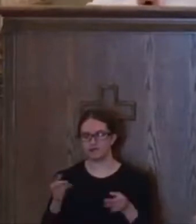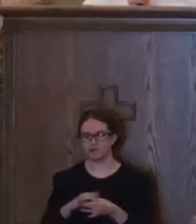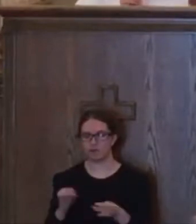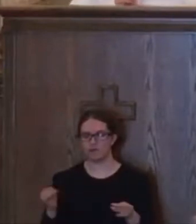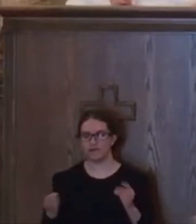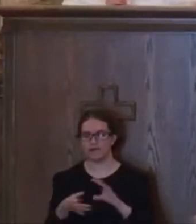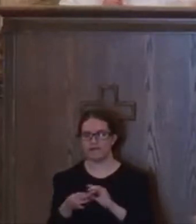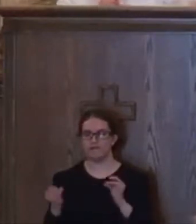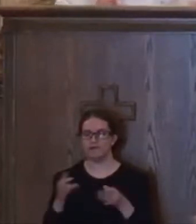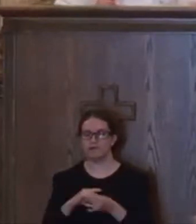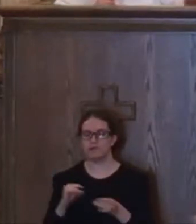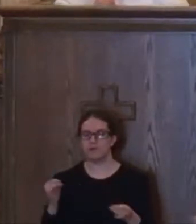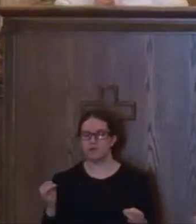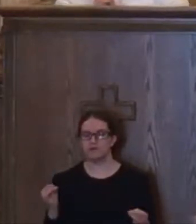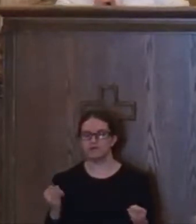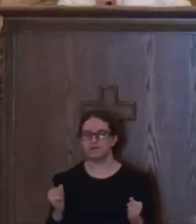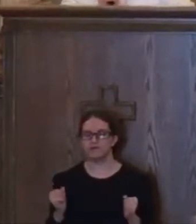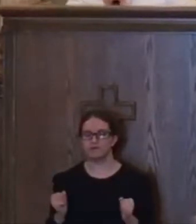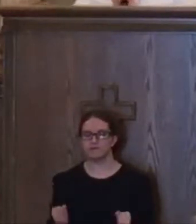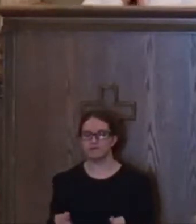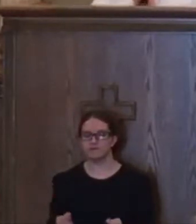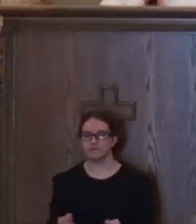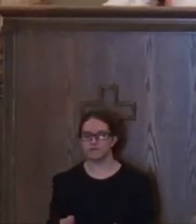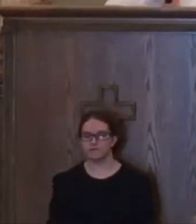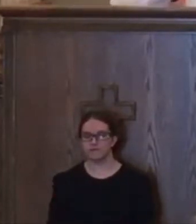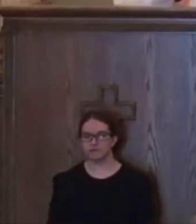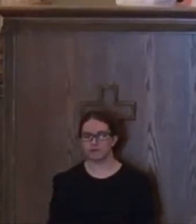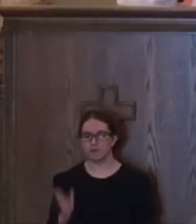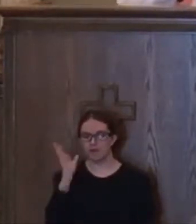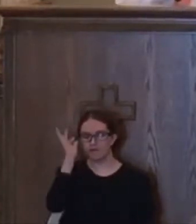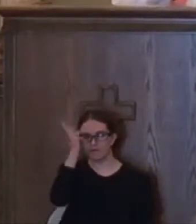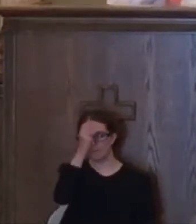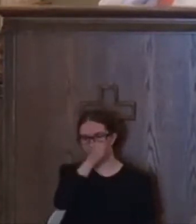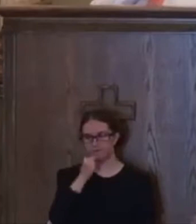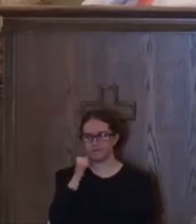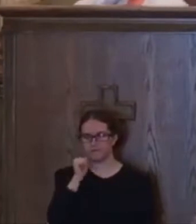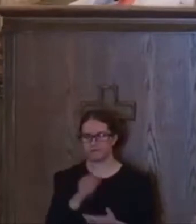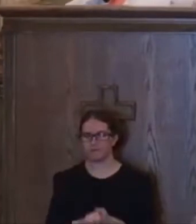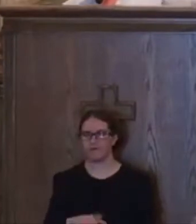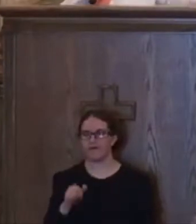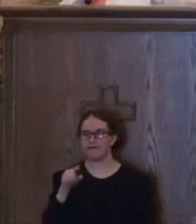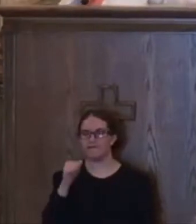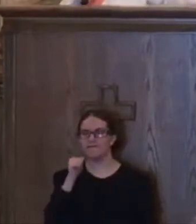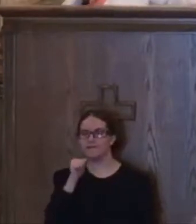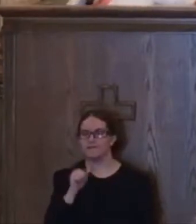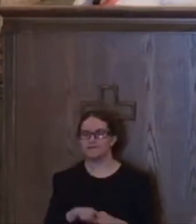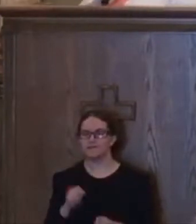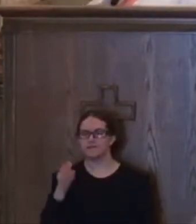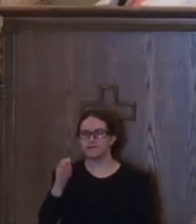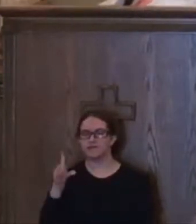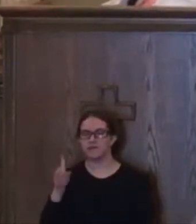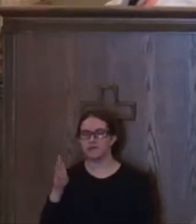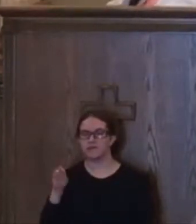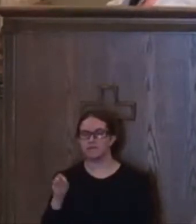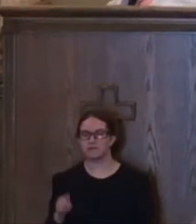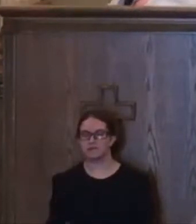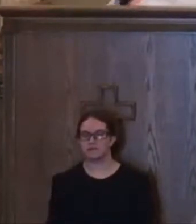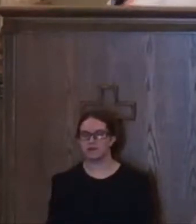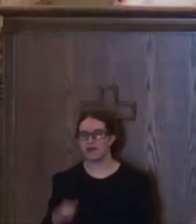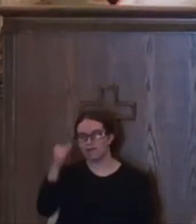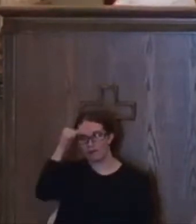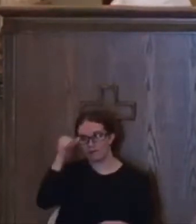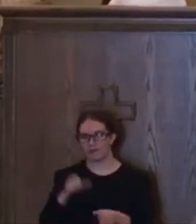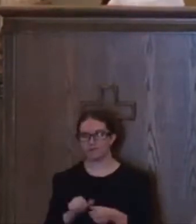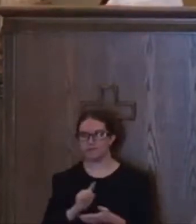after story. Even with my beautiful wife, Sister Tolbert. Amen. I remember just